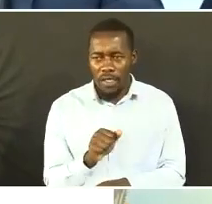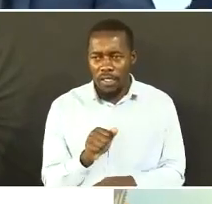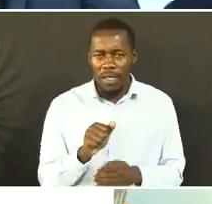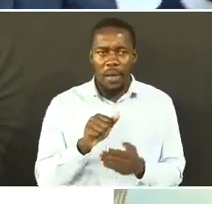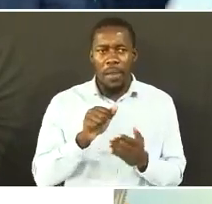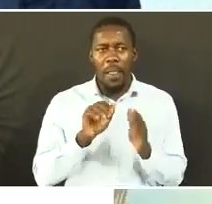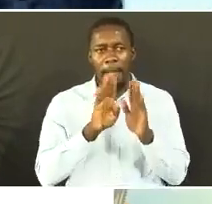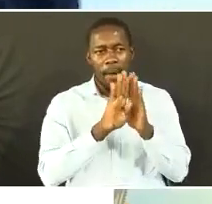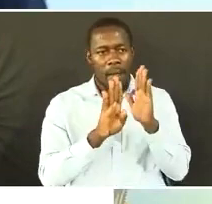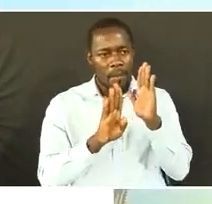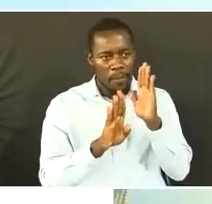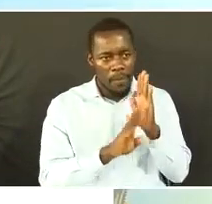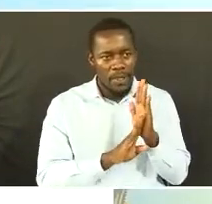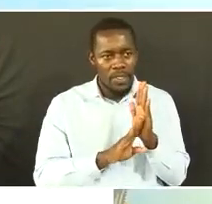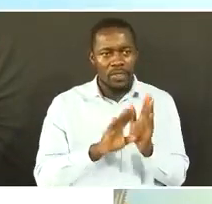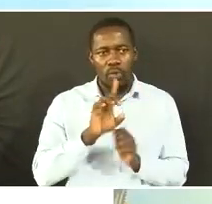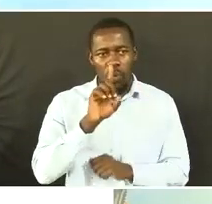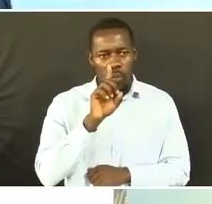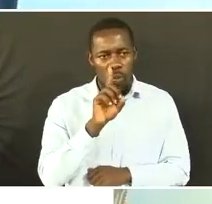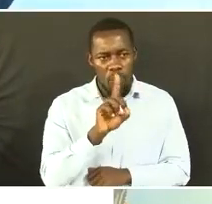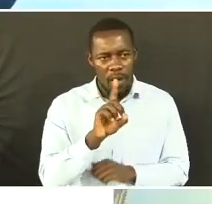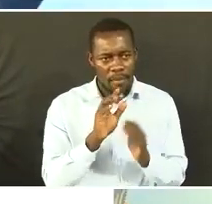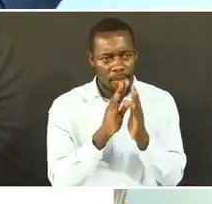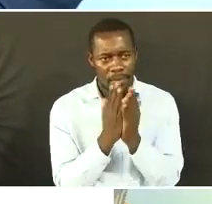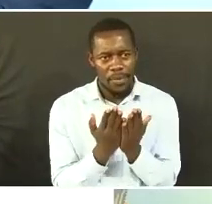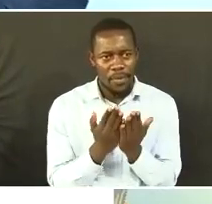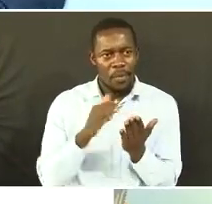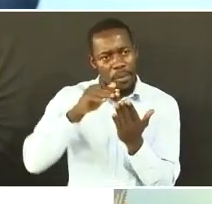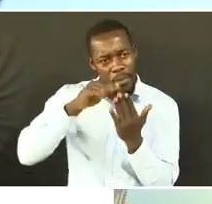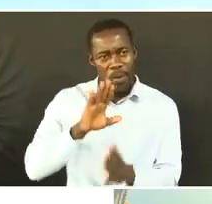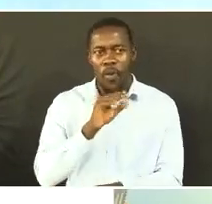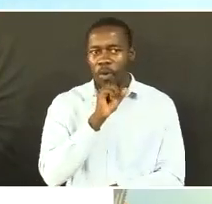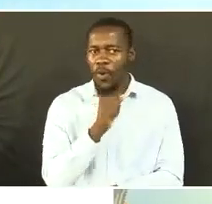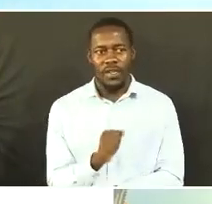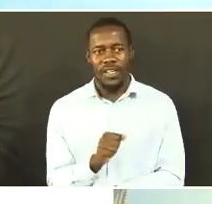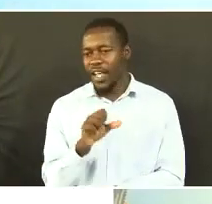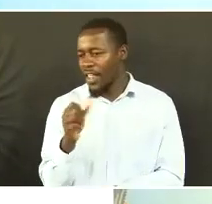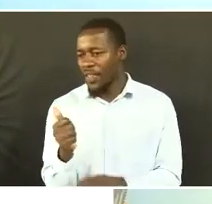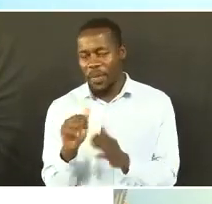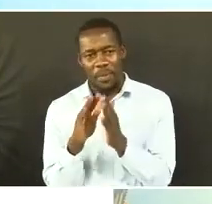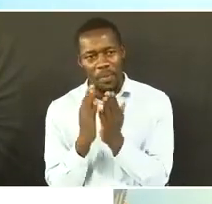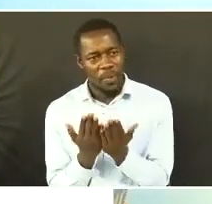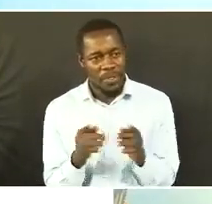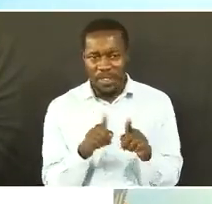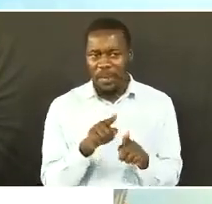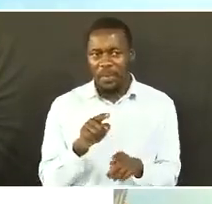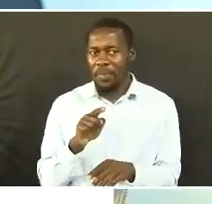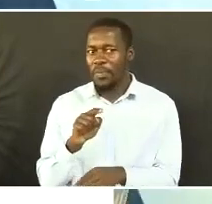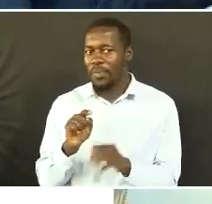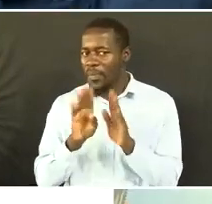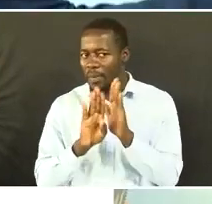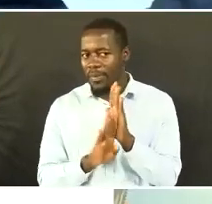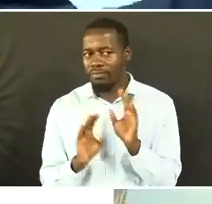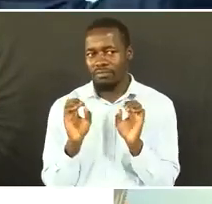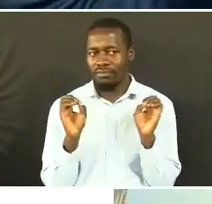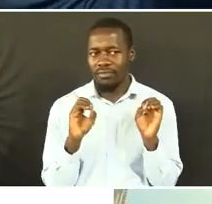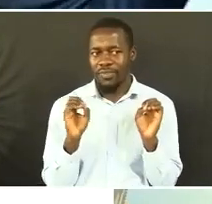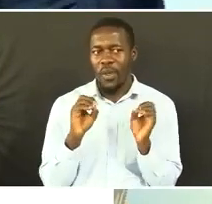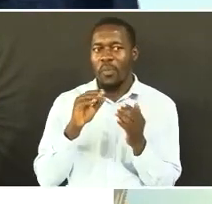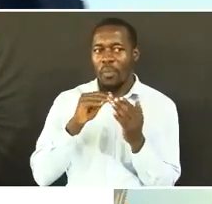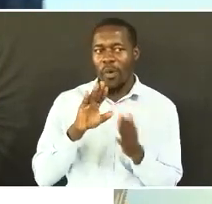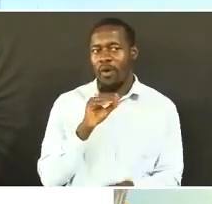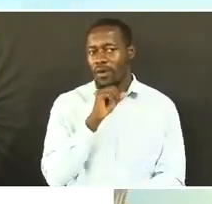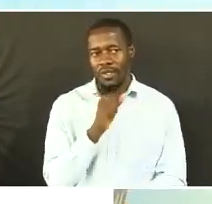comprehensive history that men possess. It came fresh from the fountain of eternal truth. And throughout the divine ages,